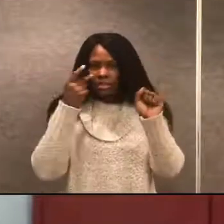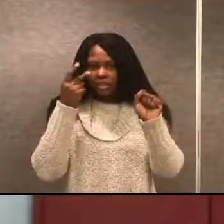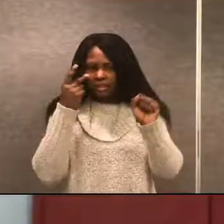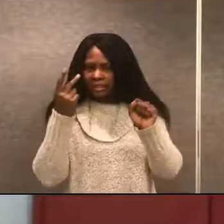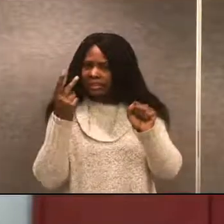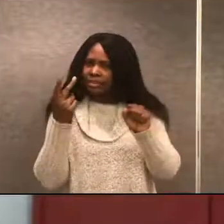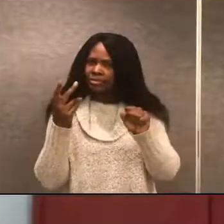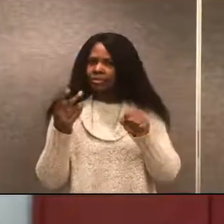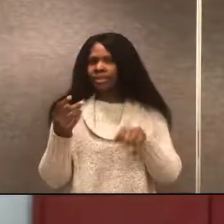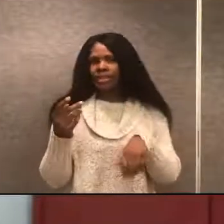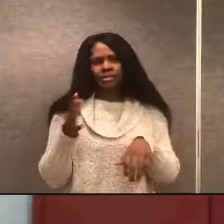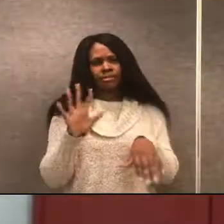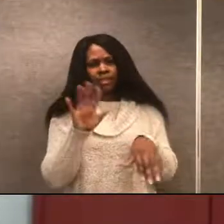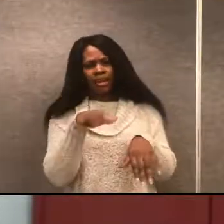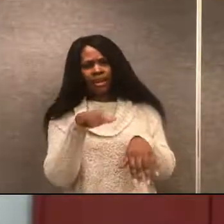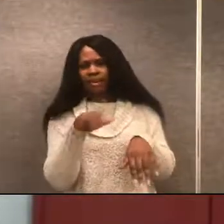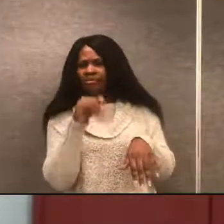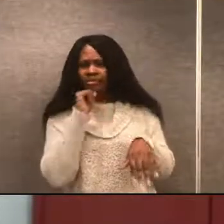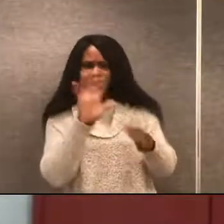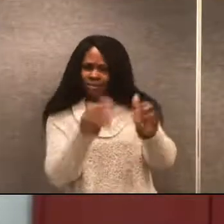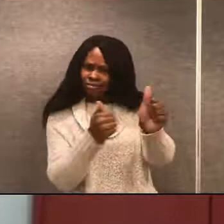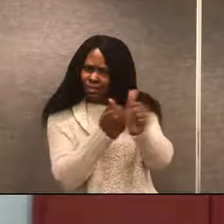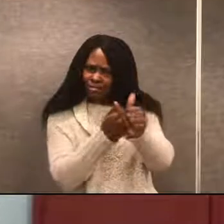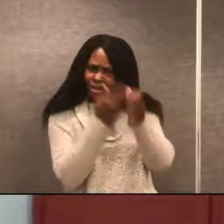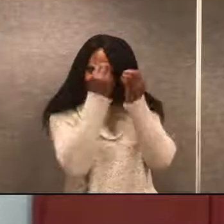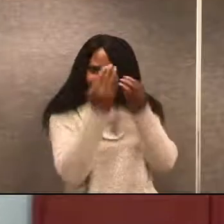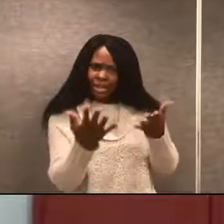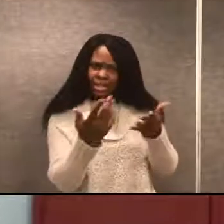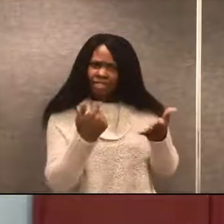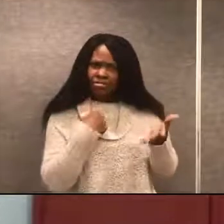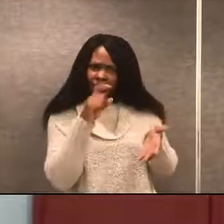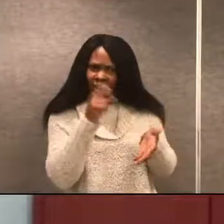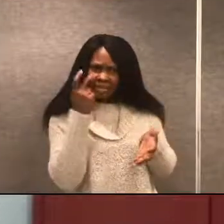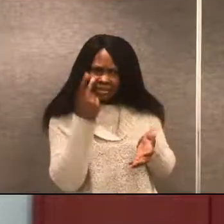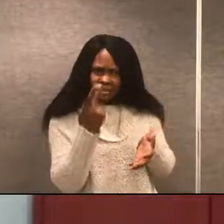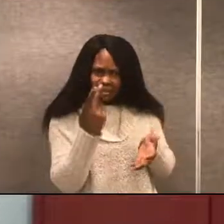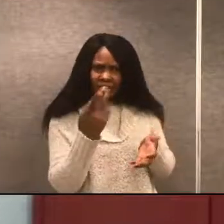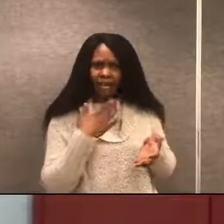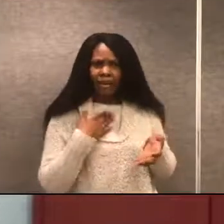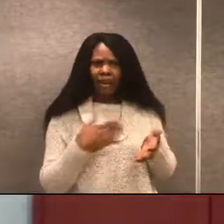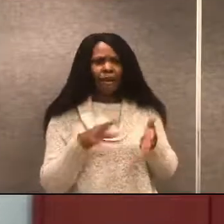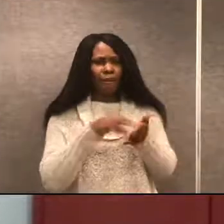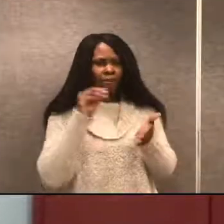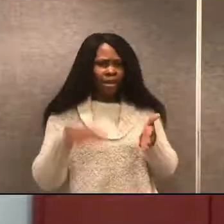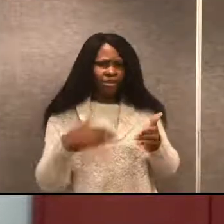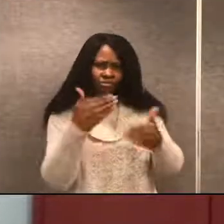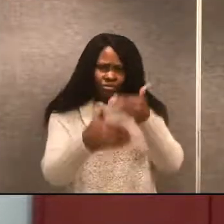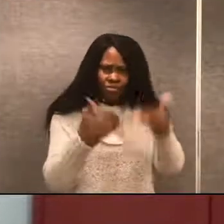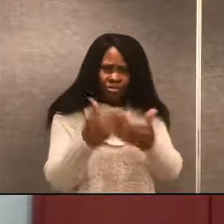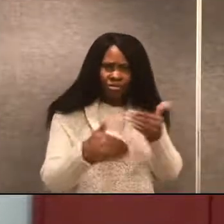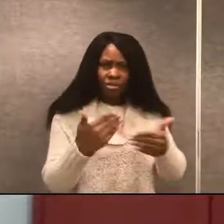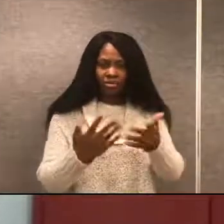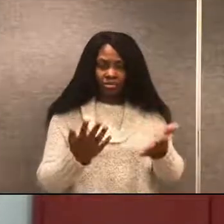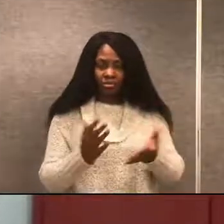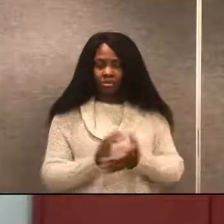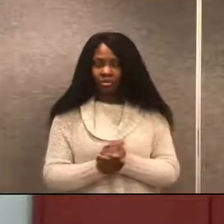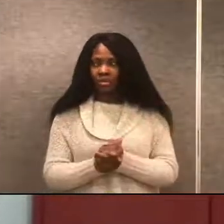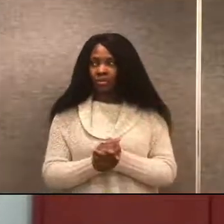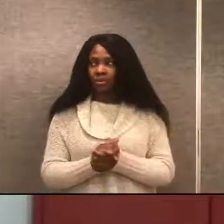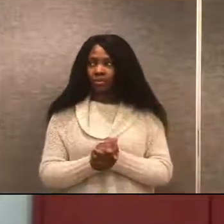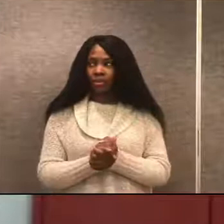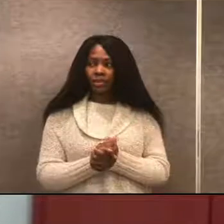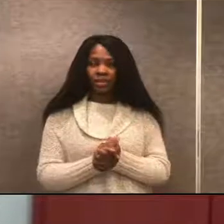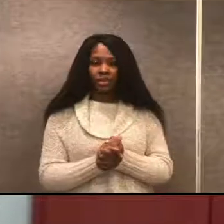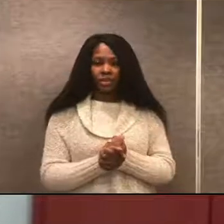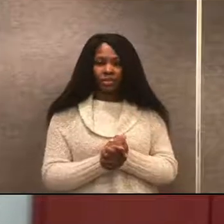learning and remote learning, and then we talk about programs, learning management systems like Schoology. One of the reasons why